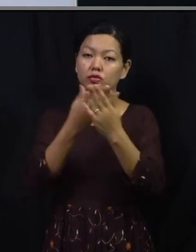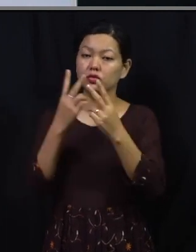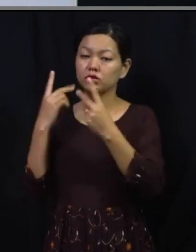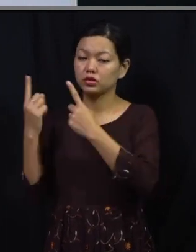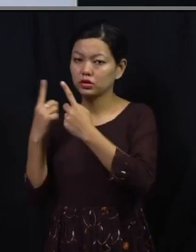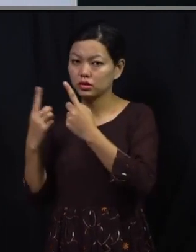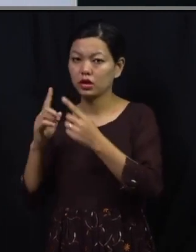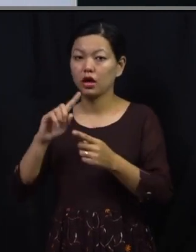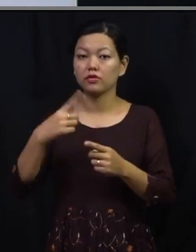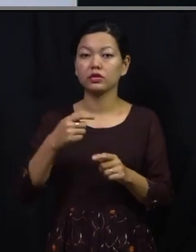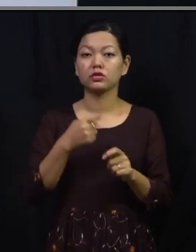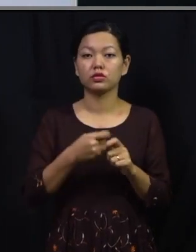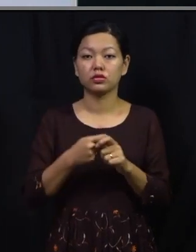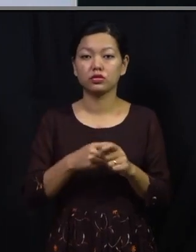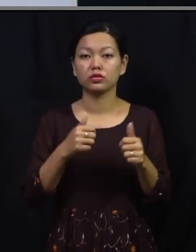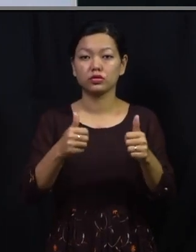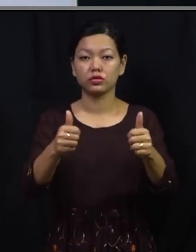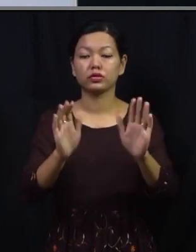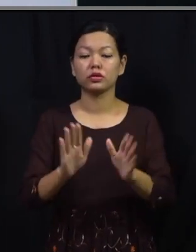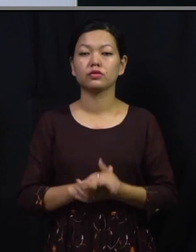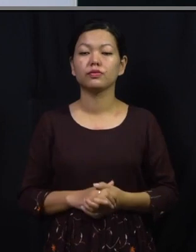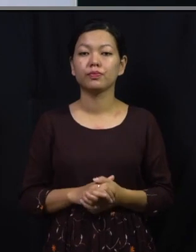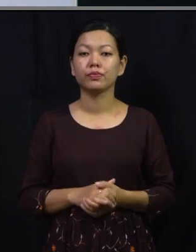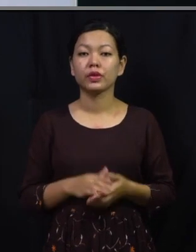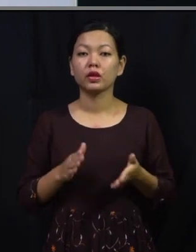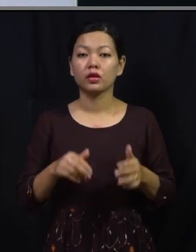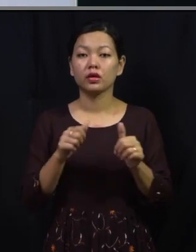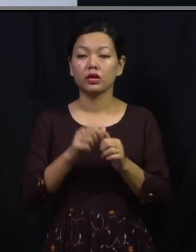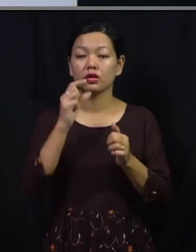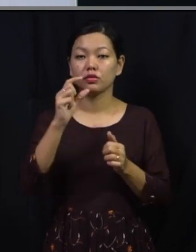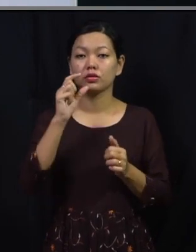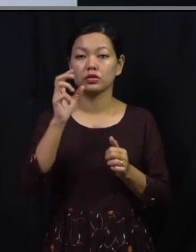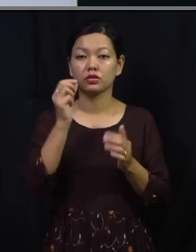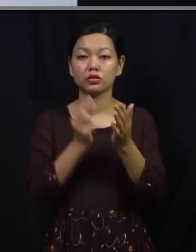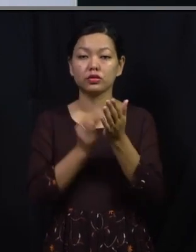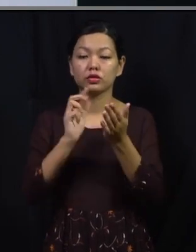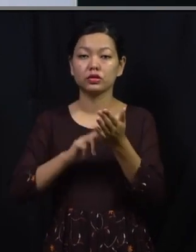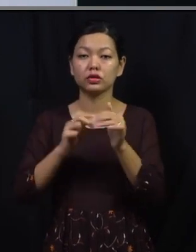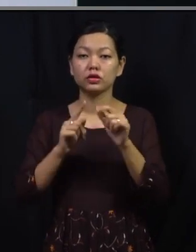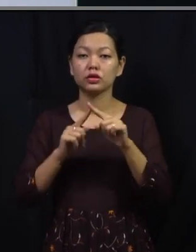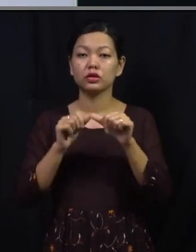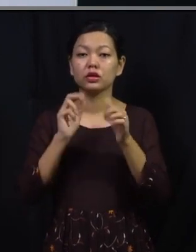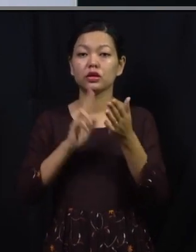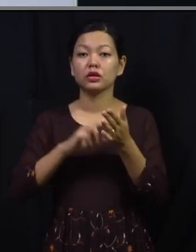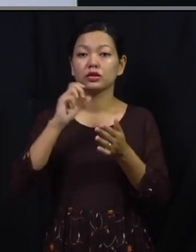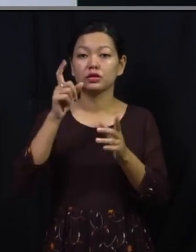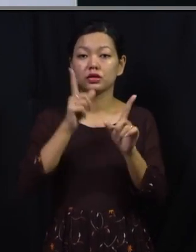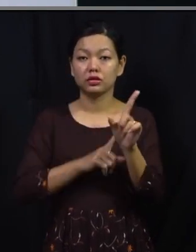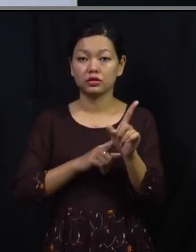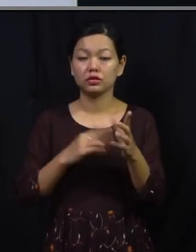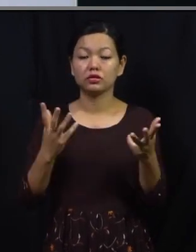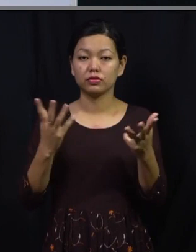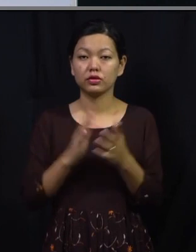next is accountancy. The name of your book is Accountancy. So what is accountancy? Accounting is just the